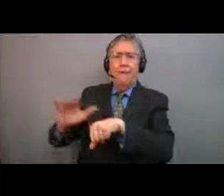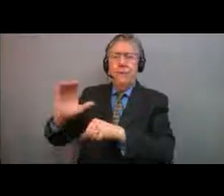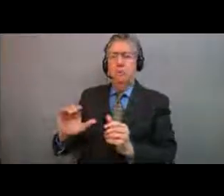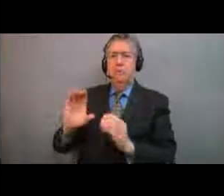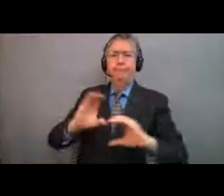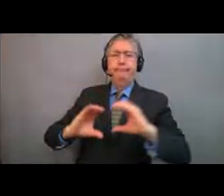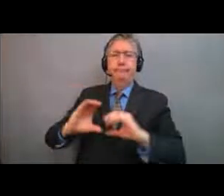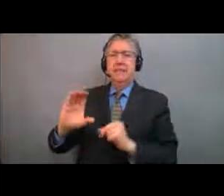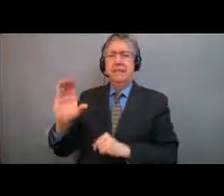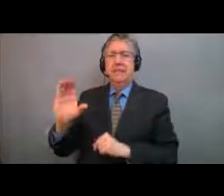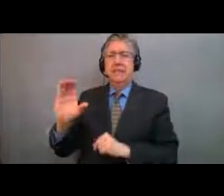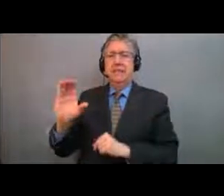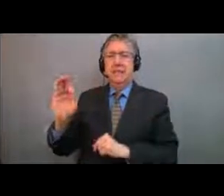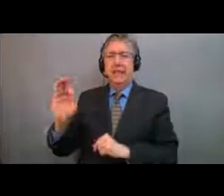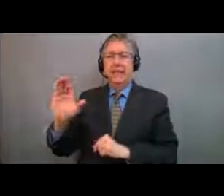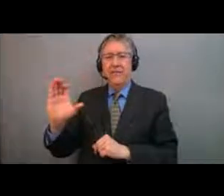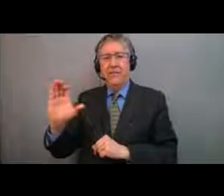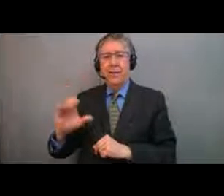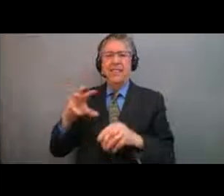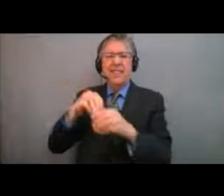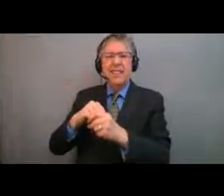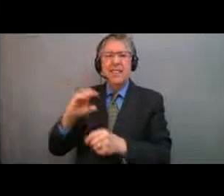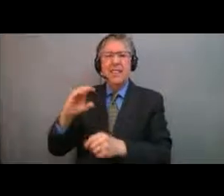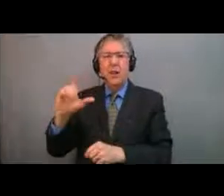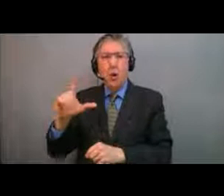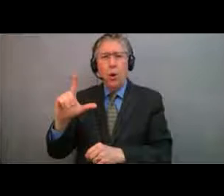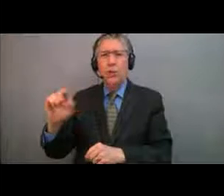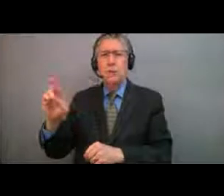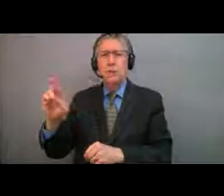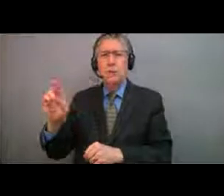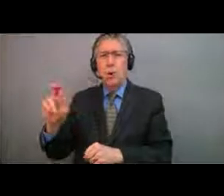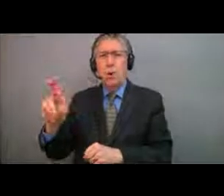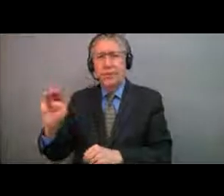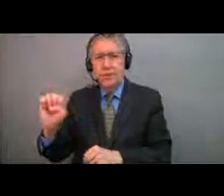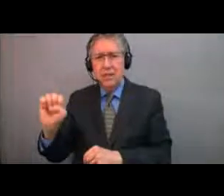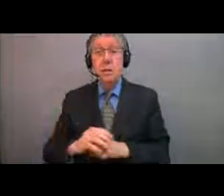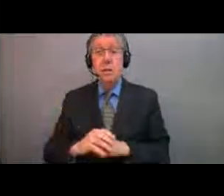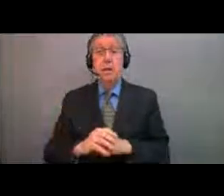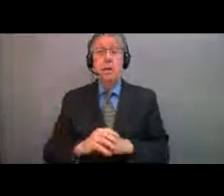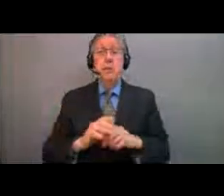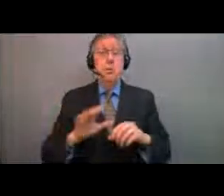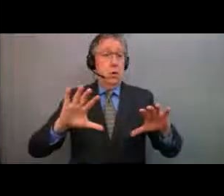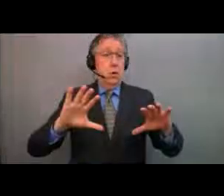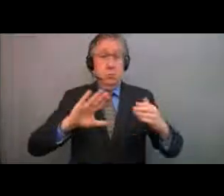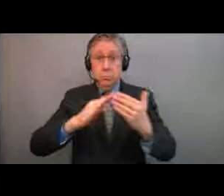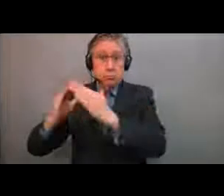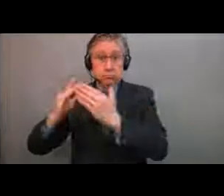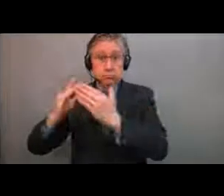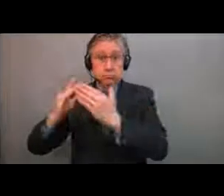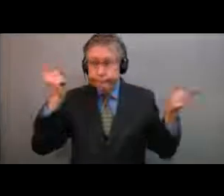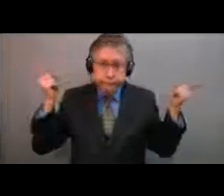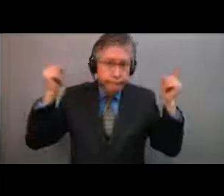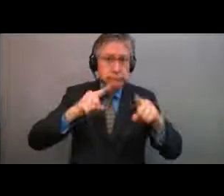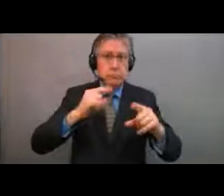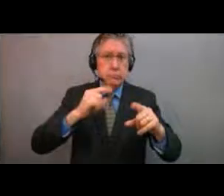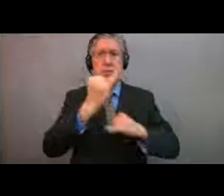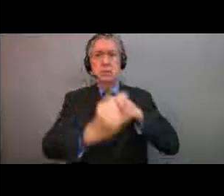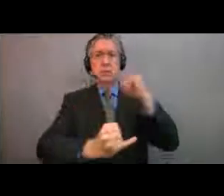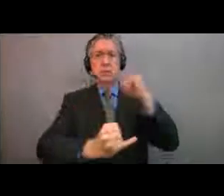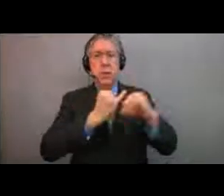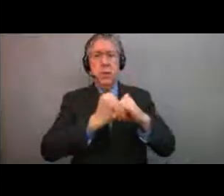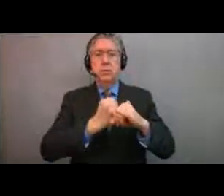And the international community organized a response then, agreed to and ratified an international protocol.